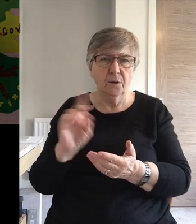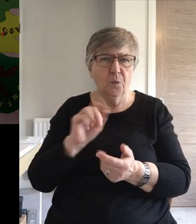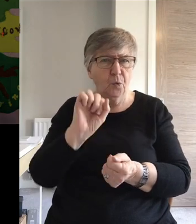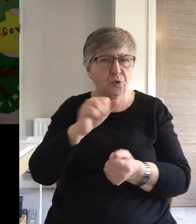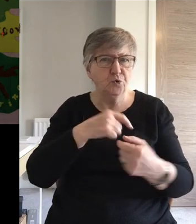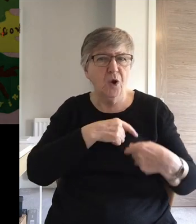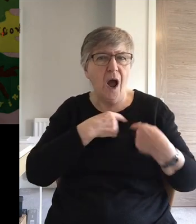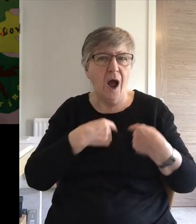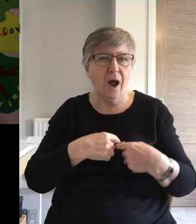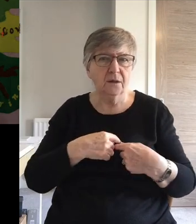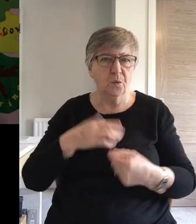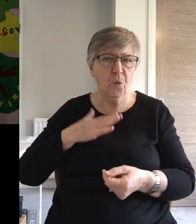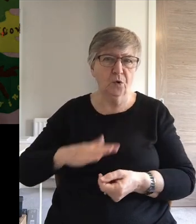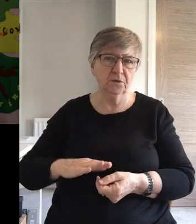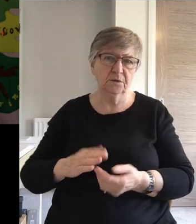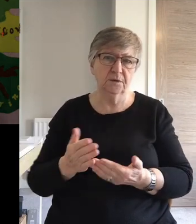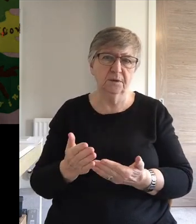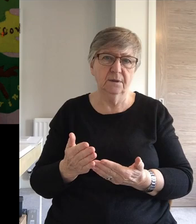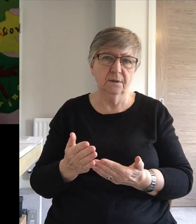What's our heart set on?